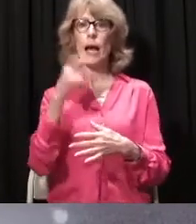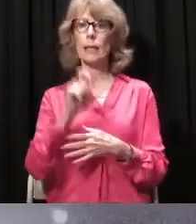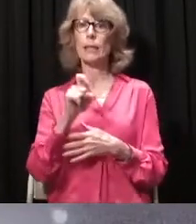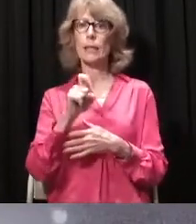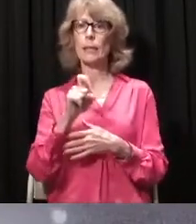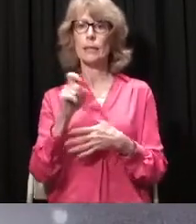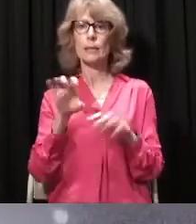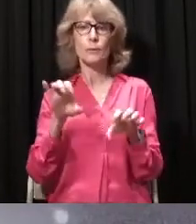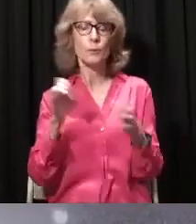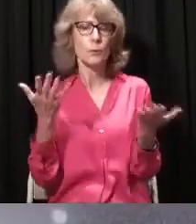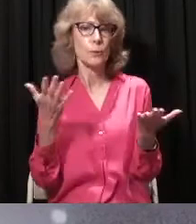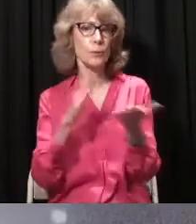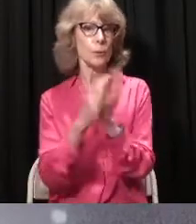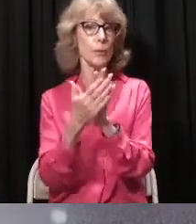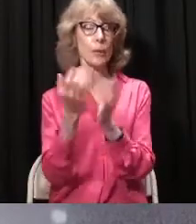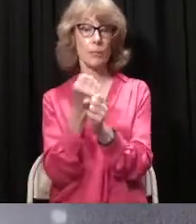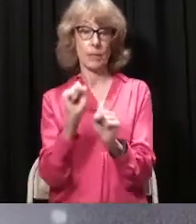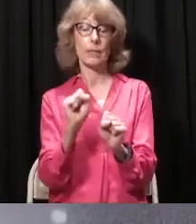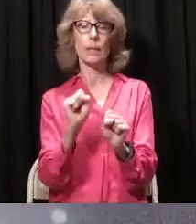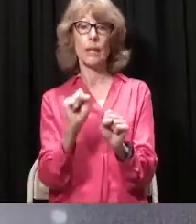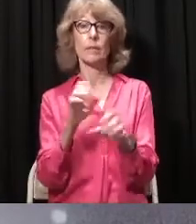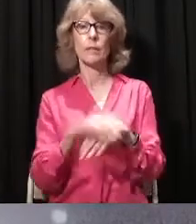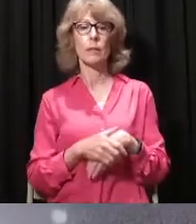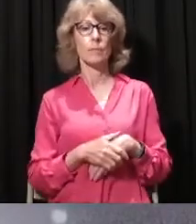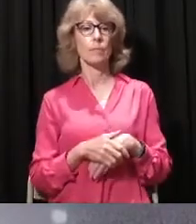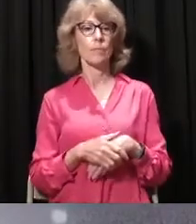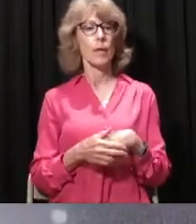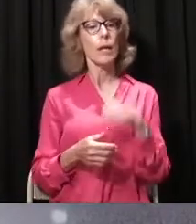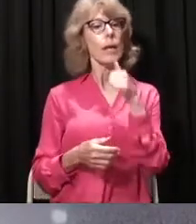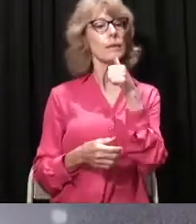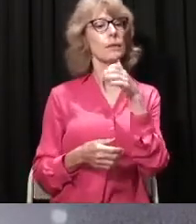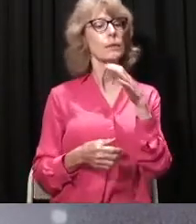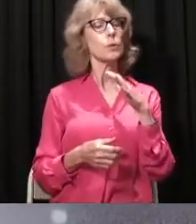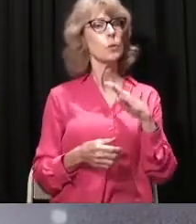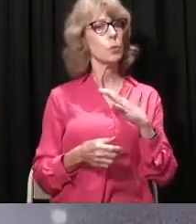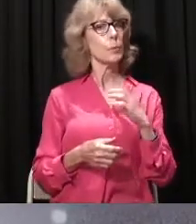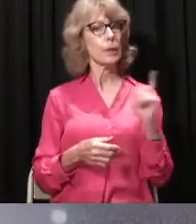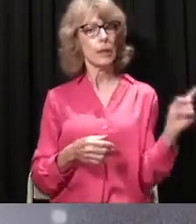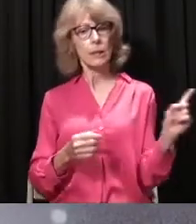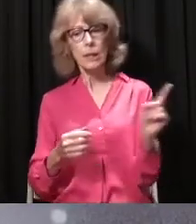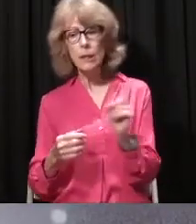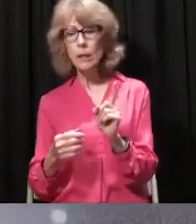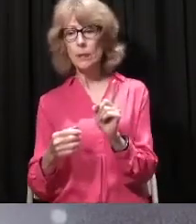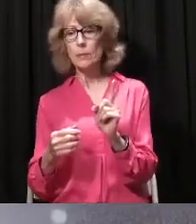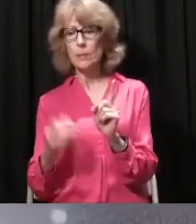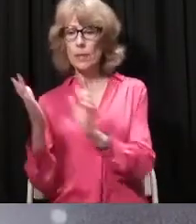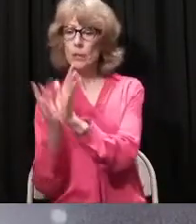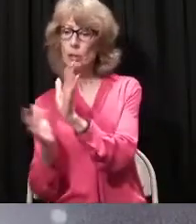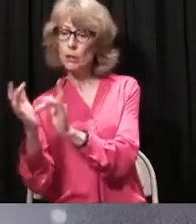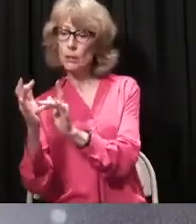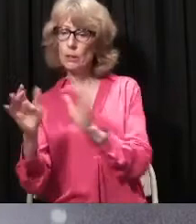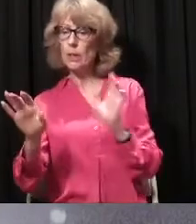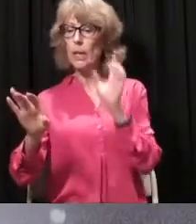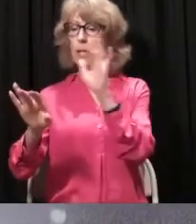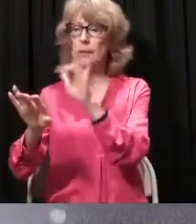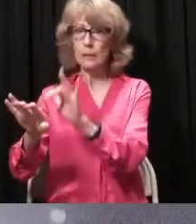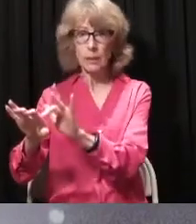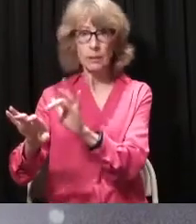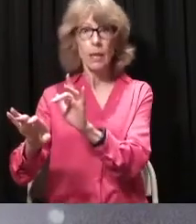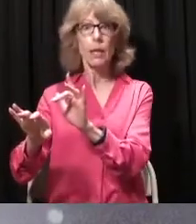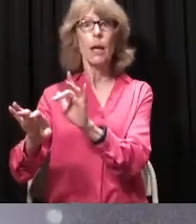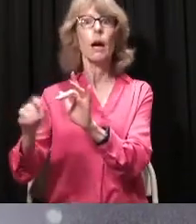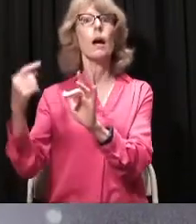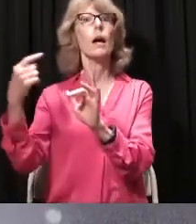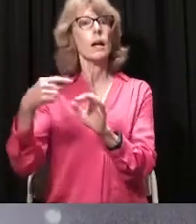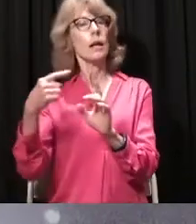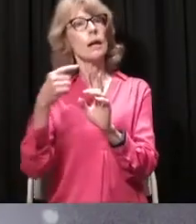must I do to be saved?" That's that same word. The woman that comes and touches Jesus' cloak, it says that she's healed or she's saved. That's that word